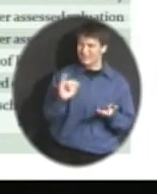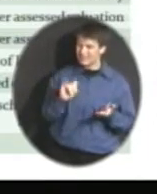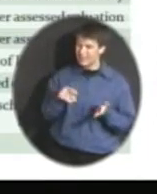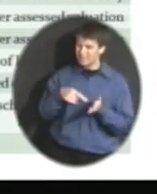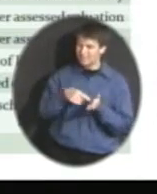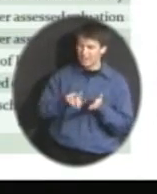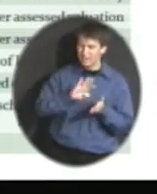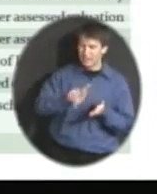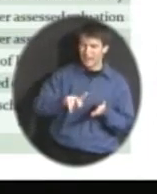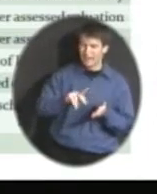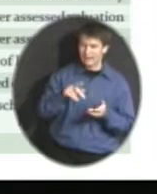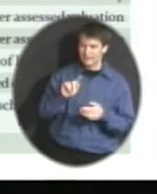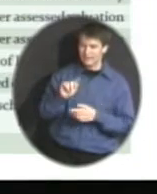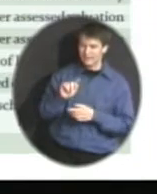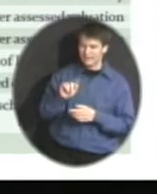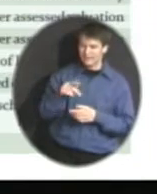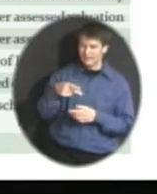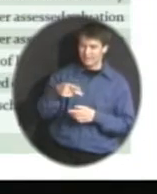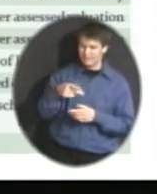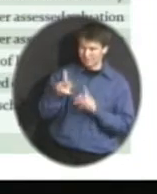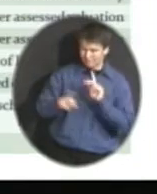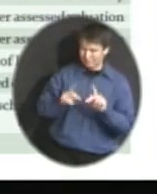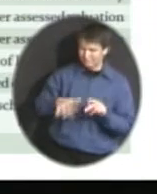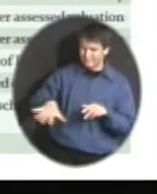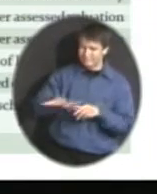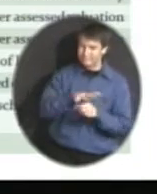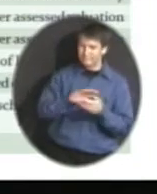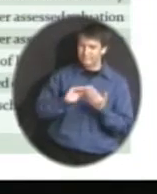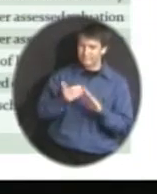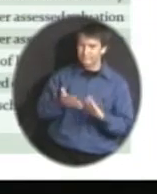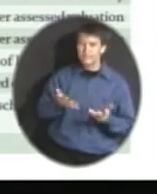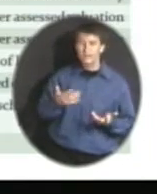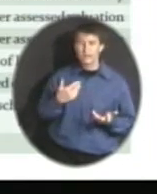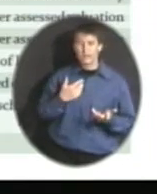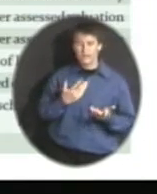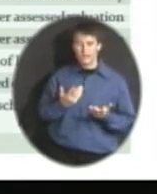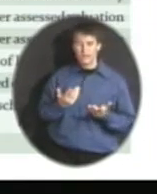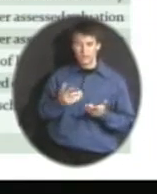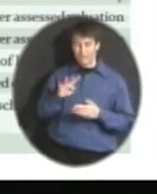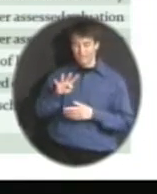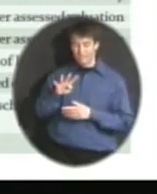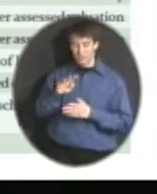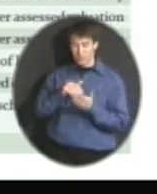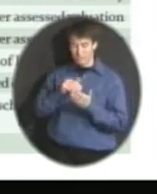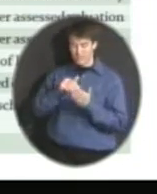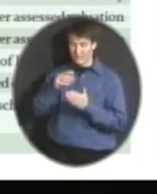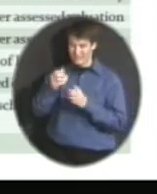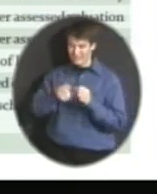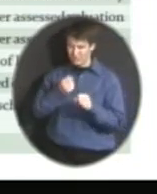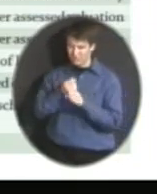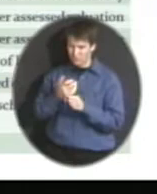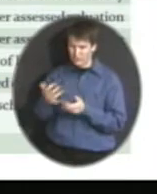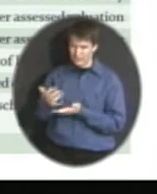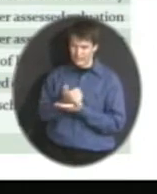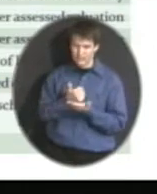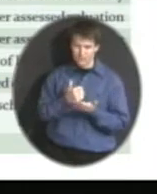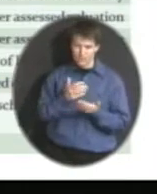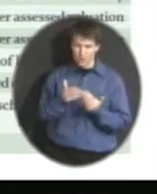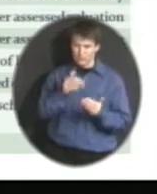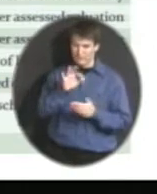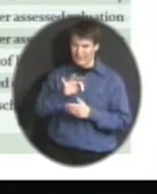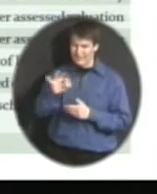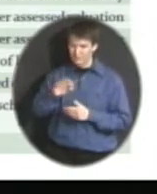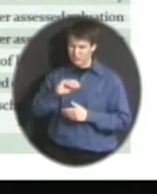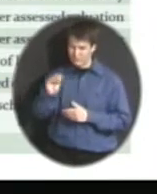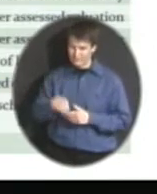So that normally we carry about 2-3 million over. It was 4 million this year. We had a pretty high collection rate, nearly 99%.